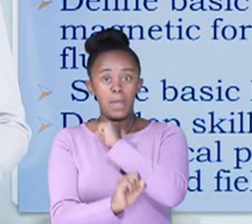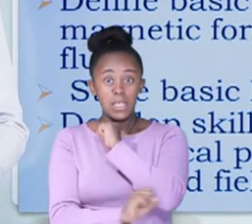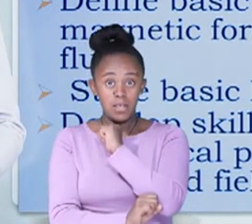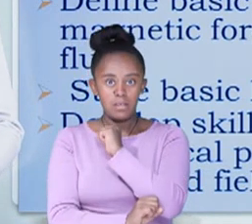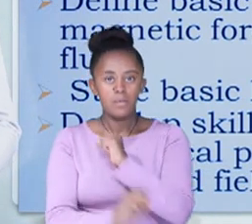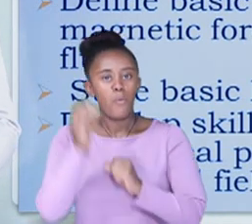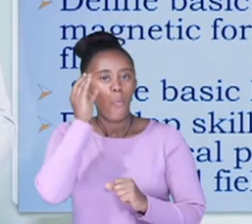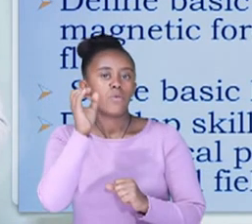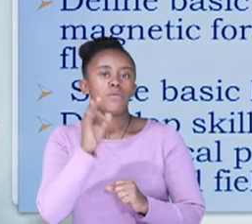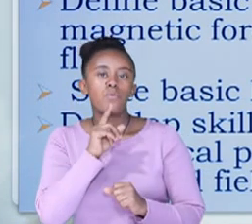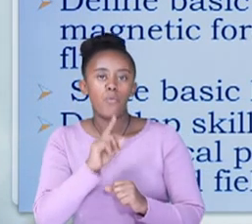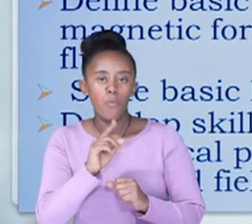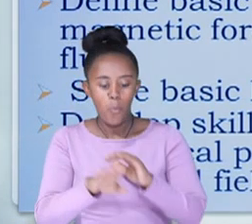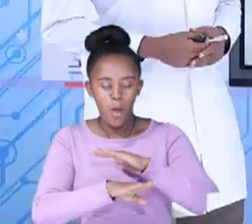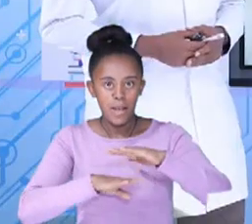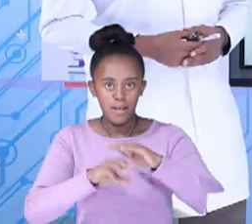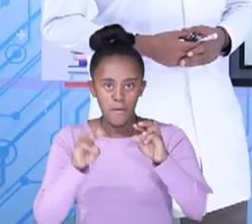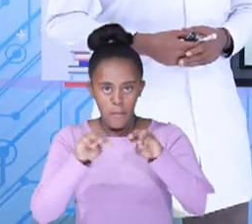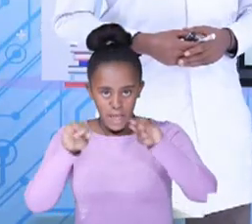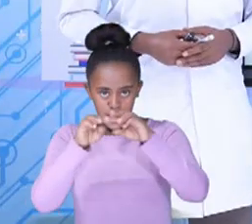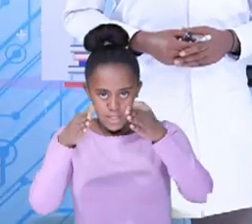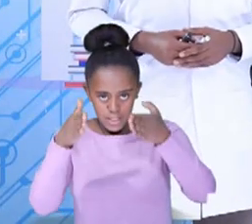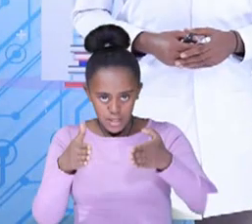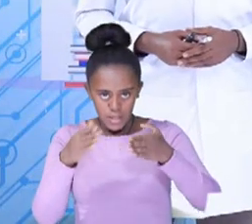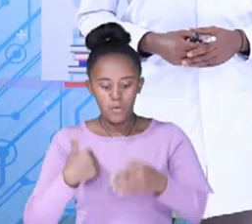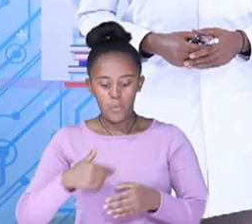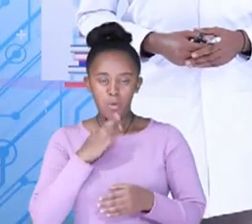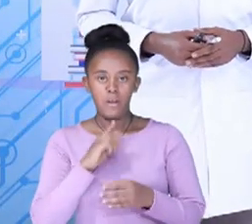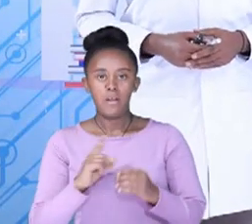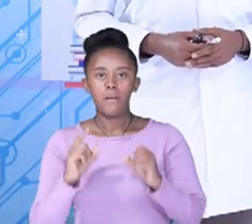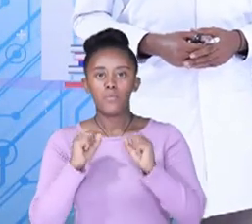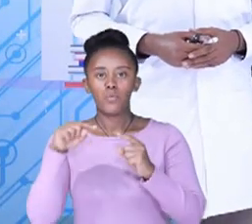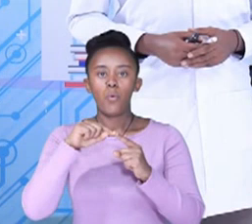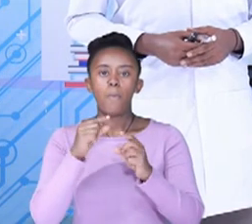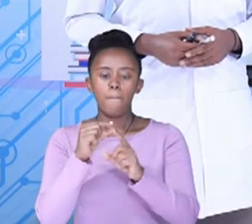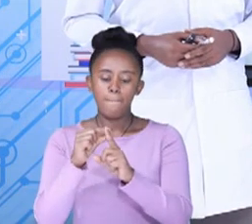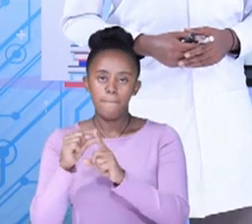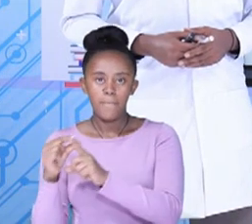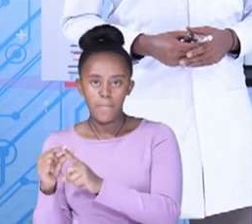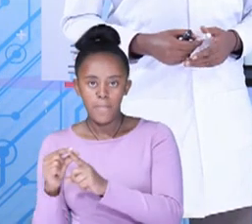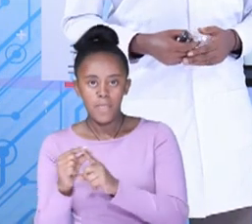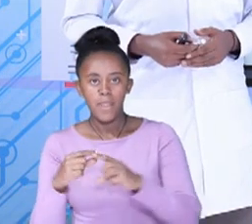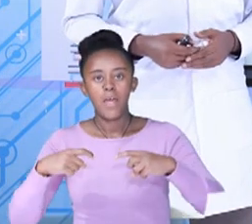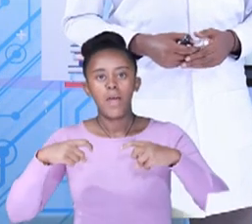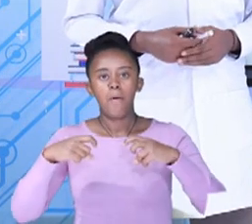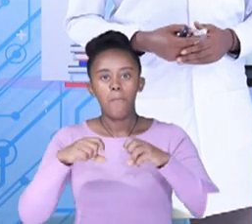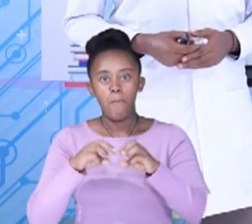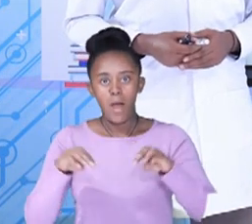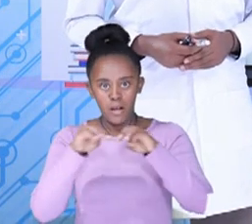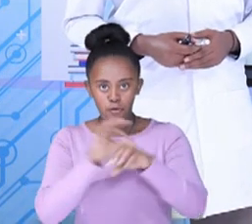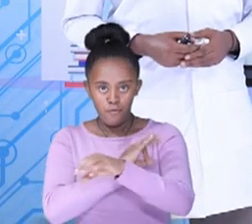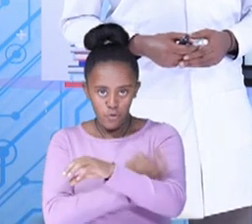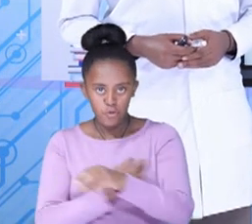concepts under magnetism. We are able to define basic terms like magnetic force,